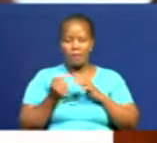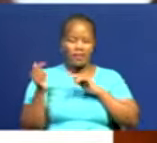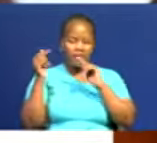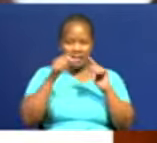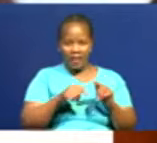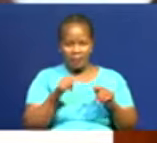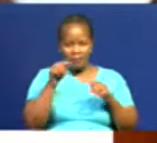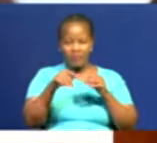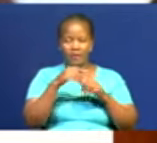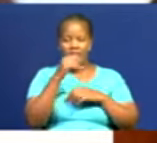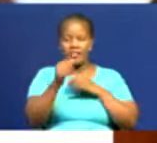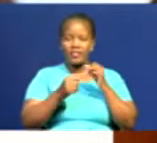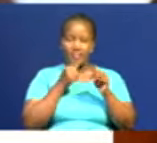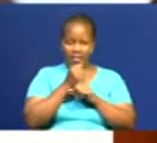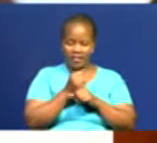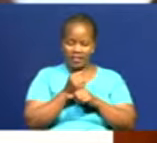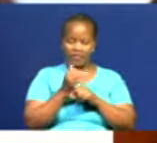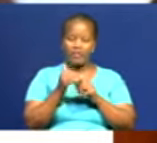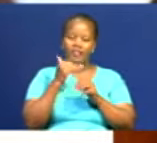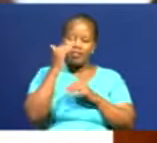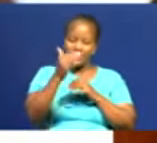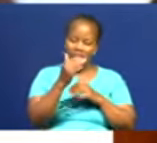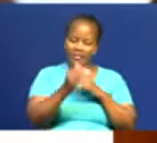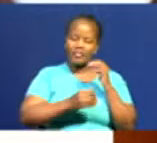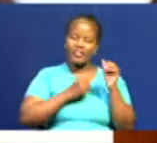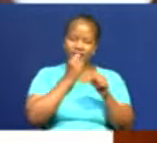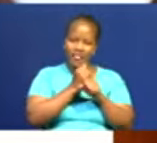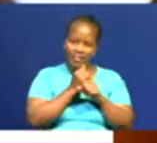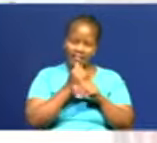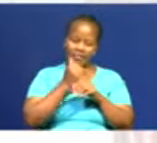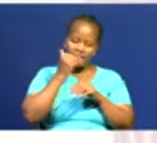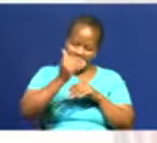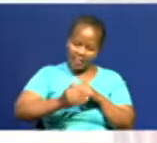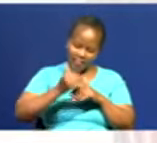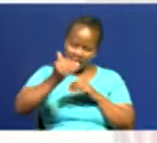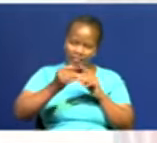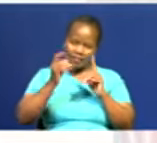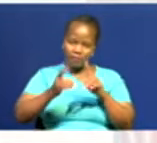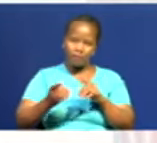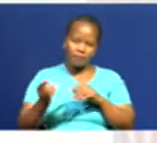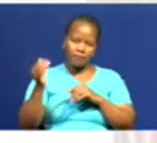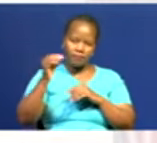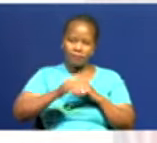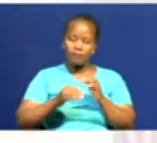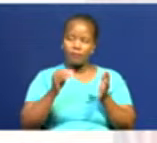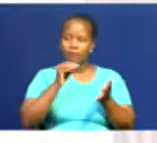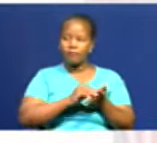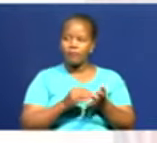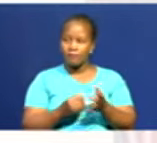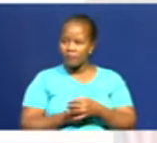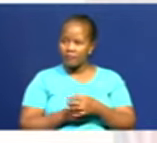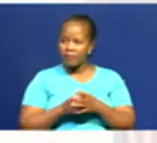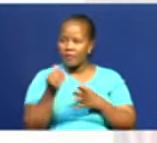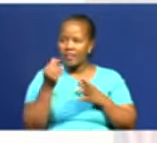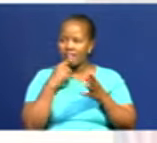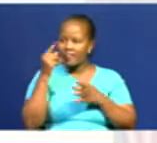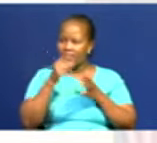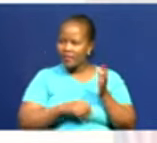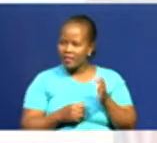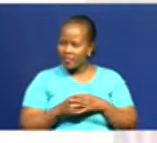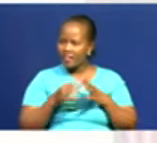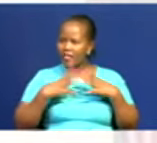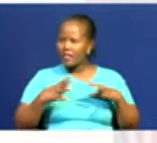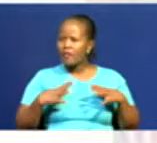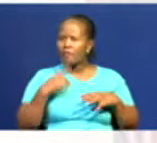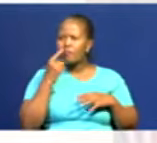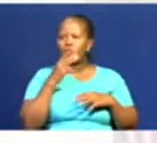next year, I am here the year after next year." Kuwa macho summing it up, watu hatuendi Vasha